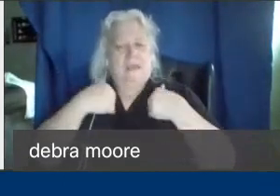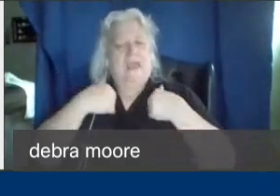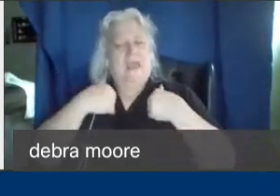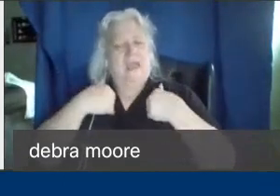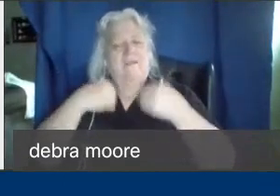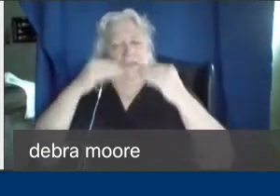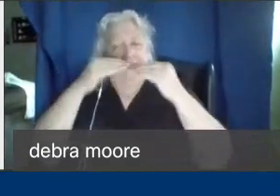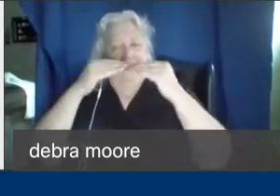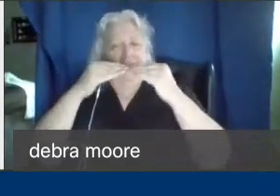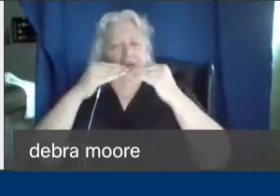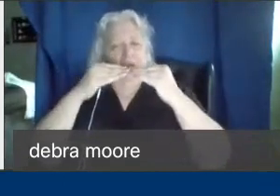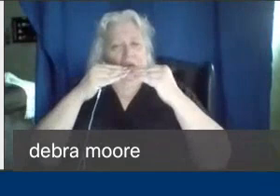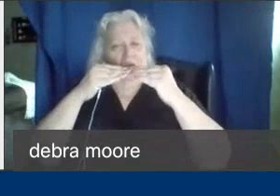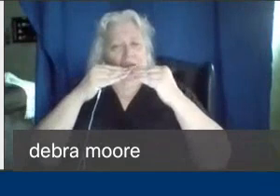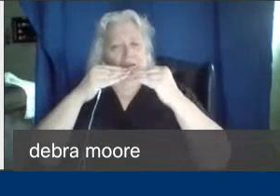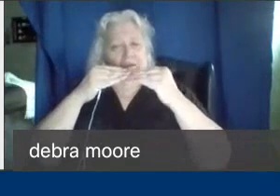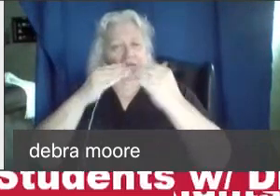with disabilities.